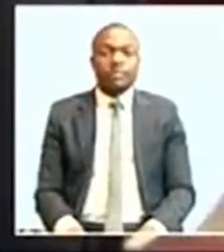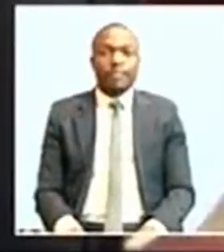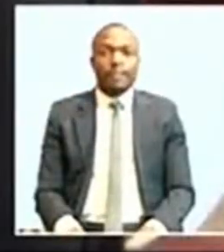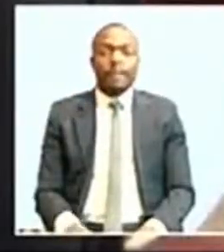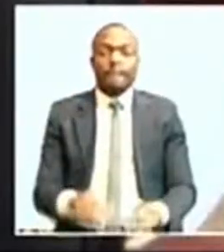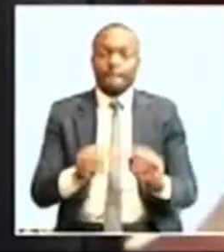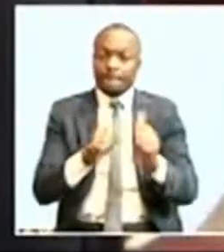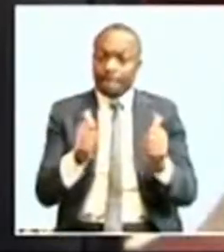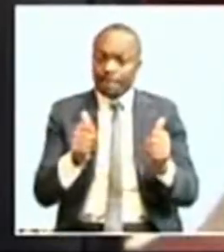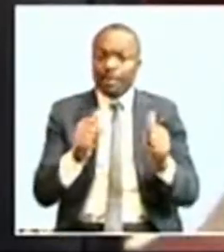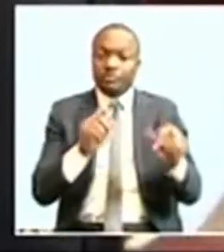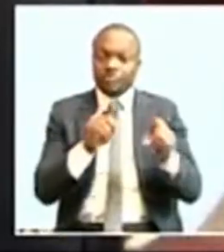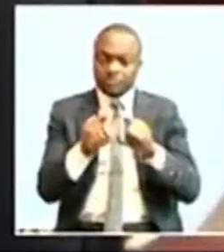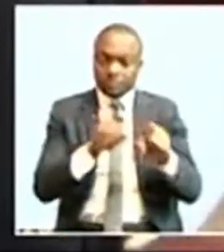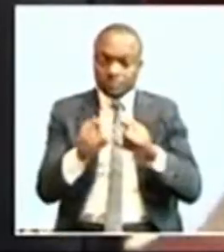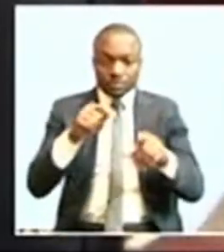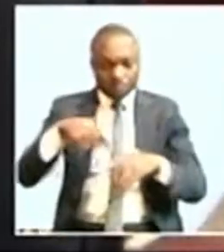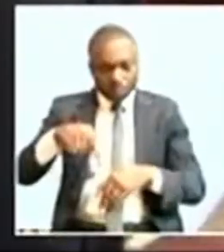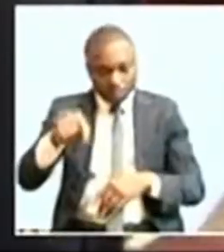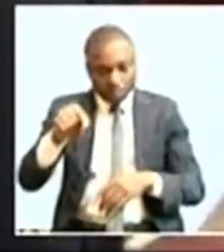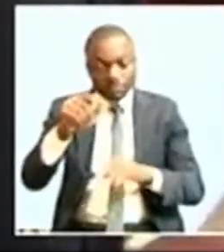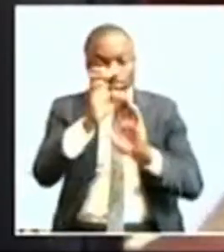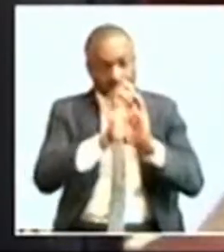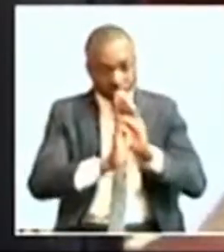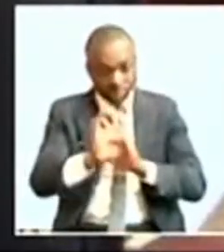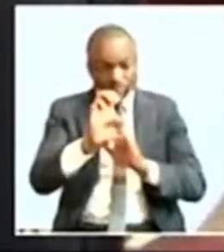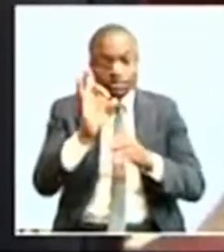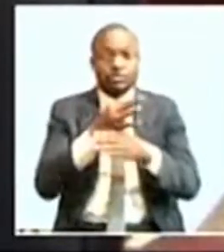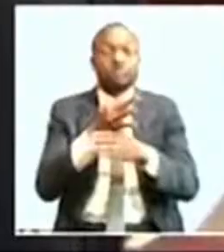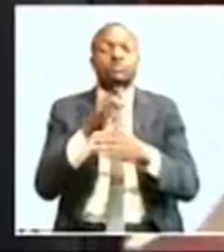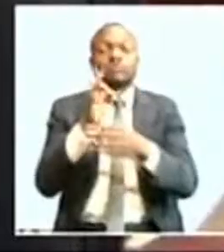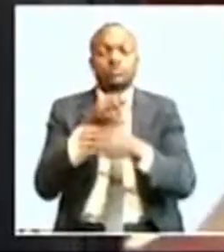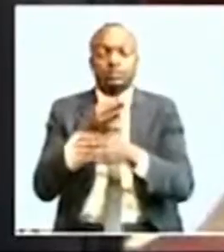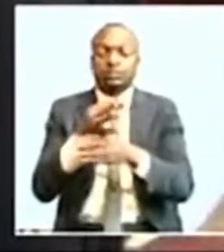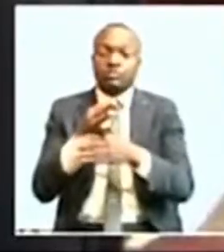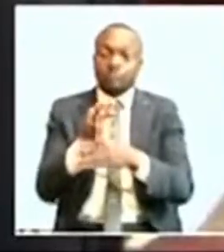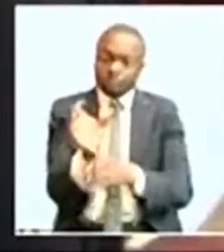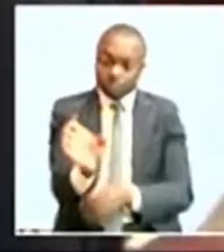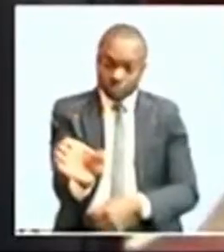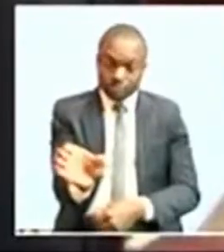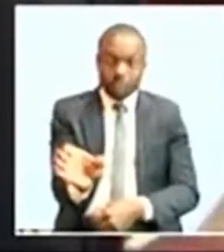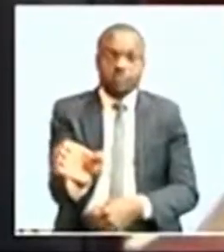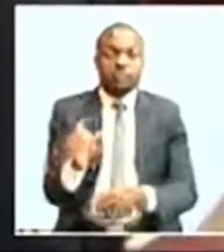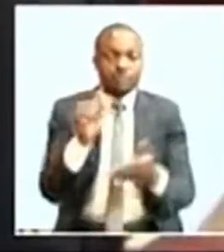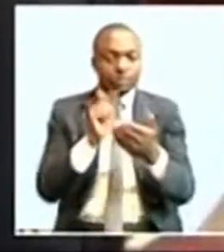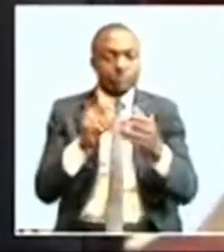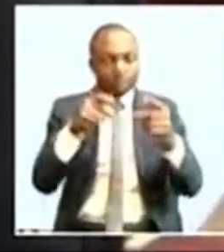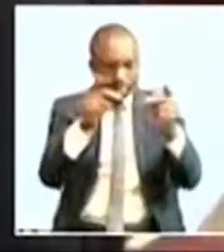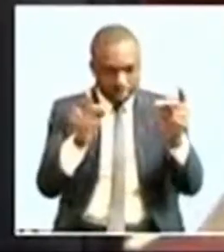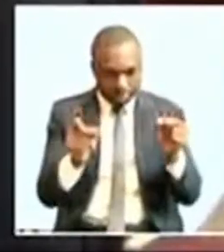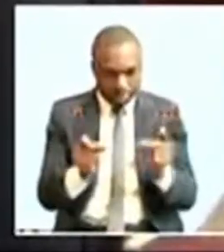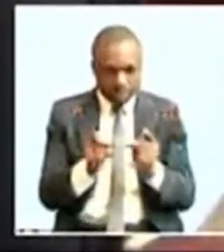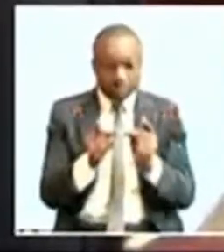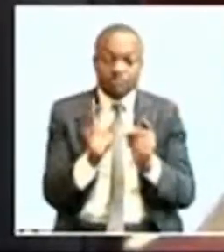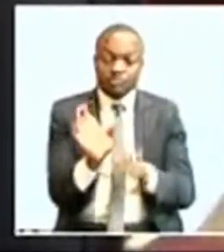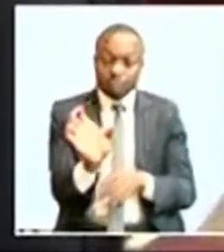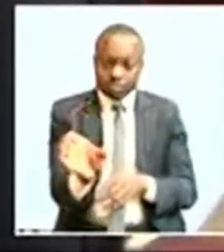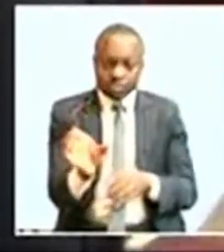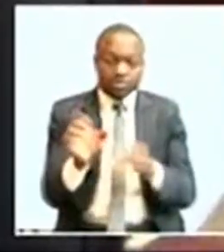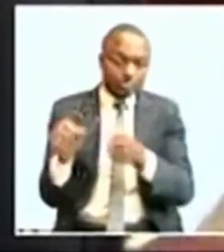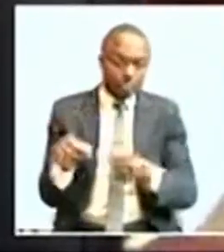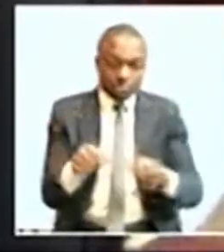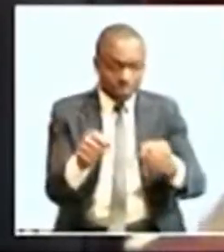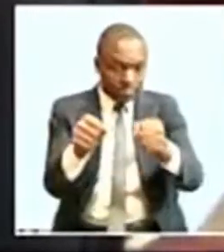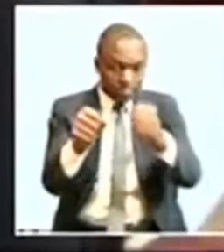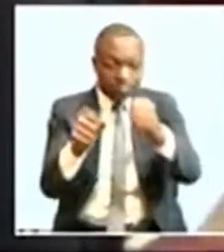efficient, competitive, sustainable and export-led fisheries and aquaculture subsector. and this positions the sector as a strategic pillar